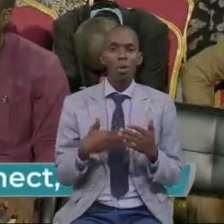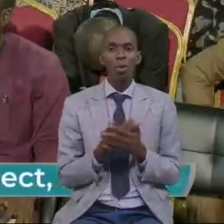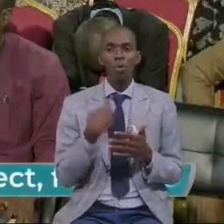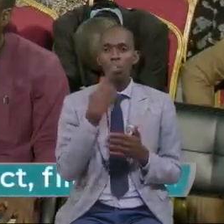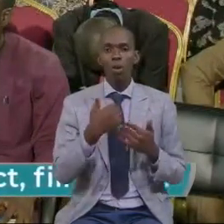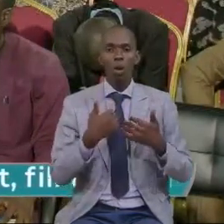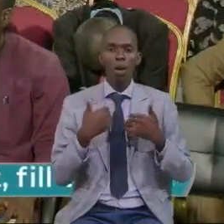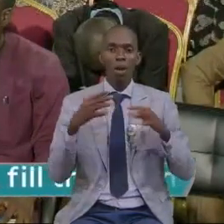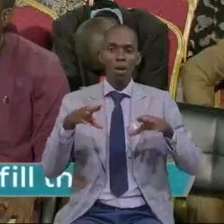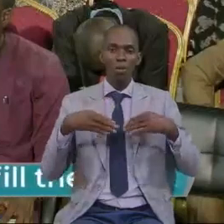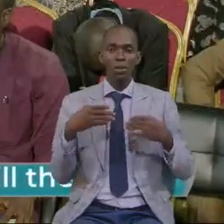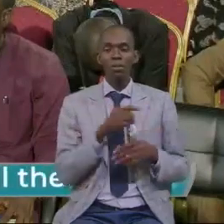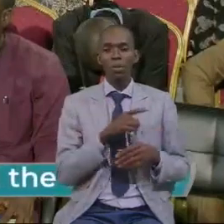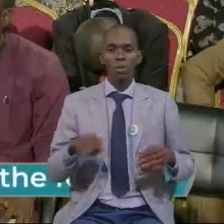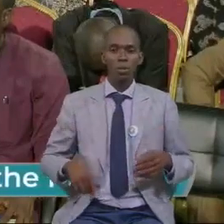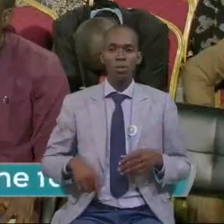He will tell the Lord.